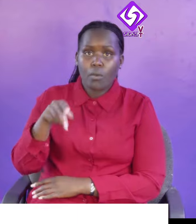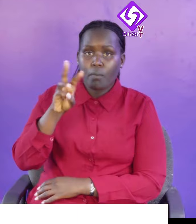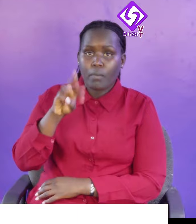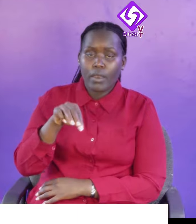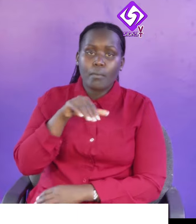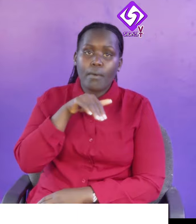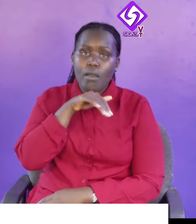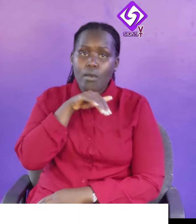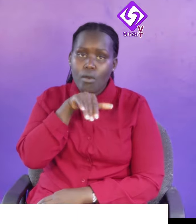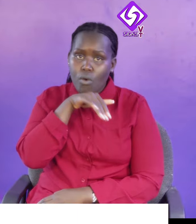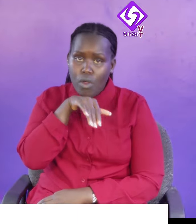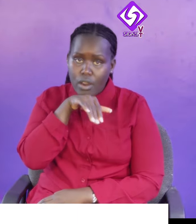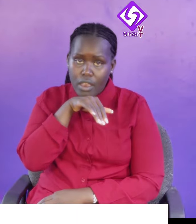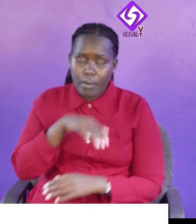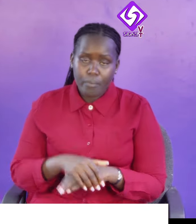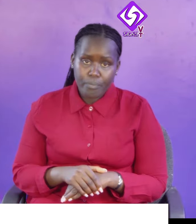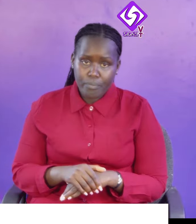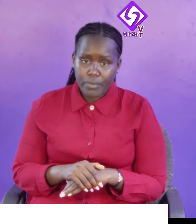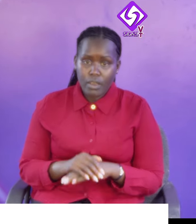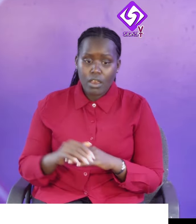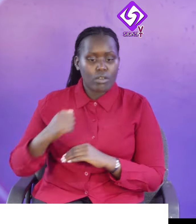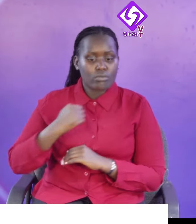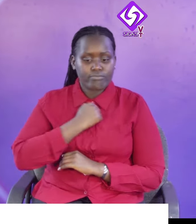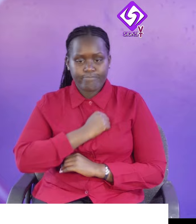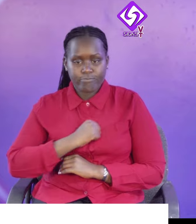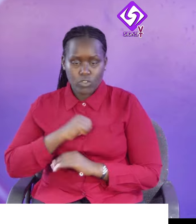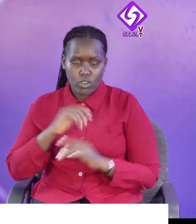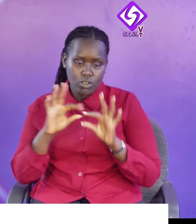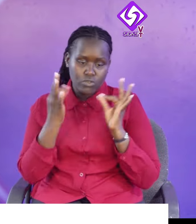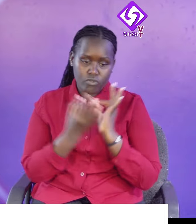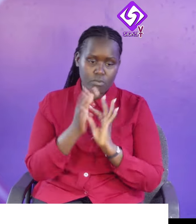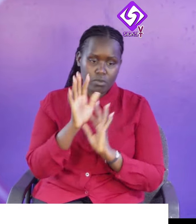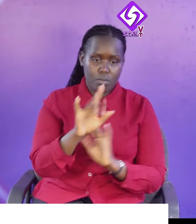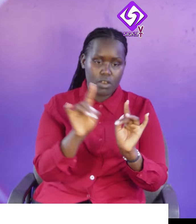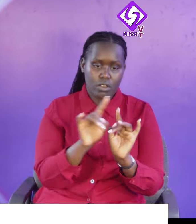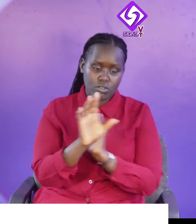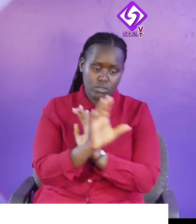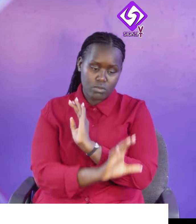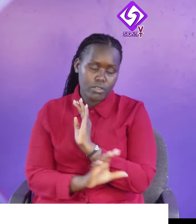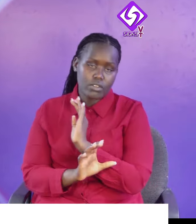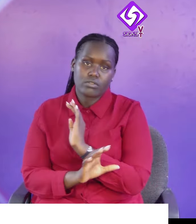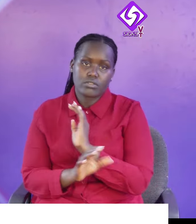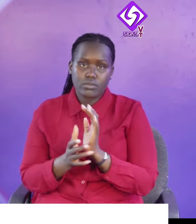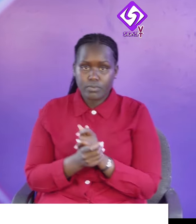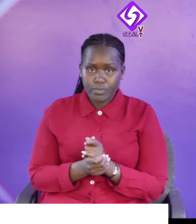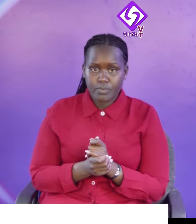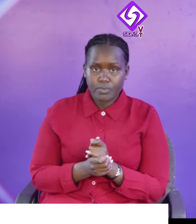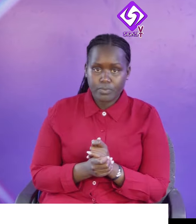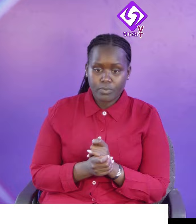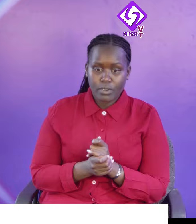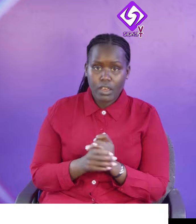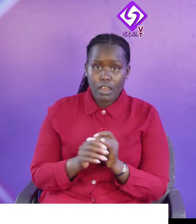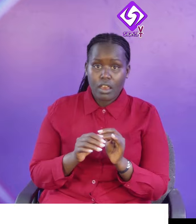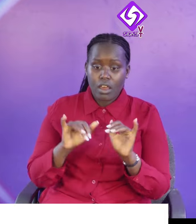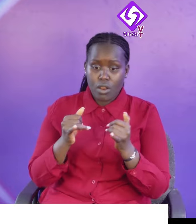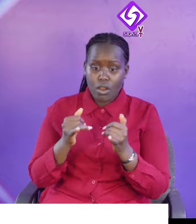Raila Amolo Odinga. Our condolences to the family and the country at large. And in our